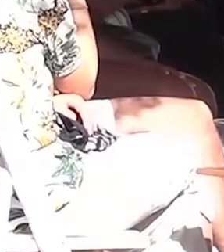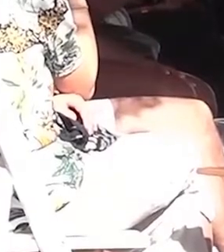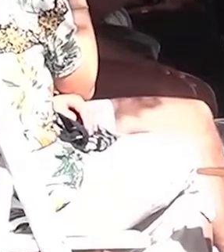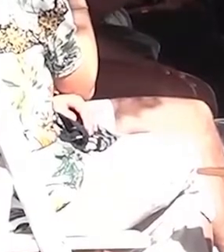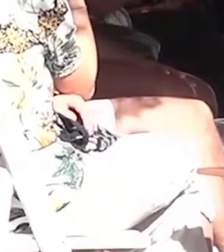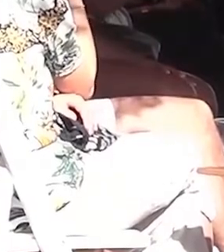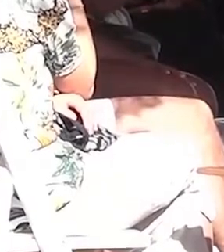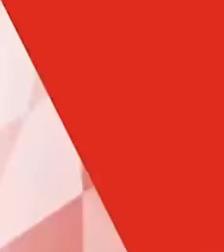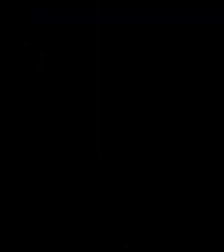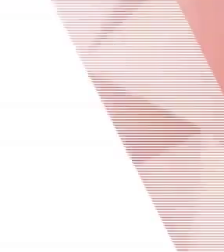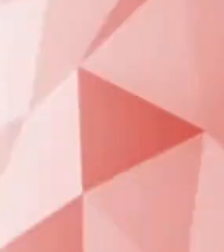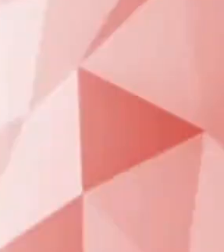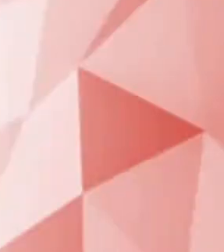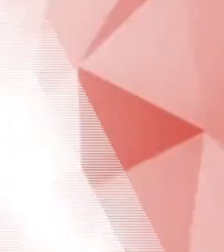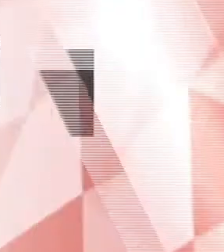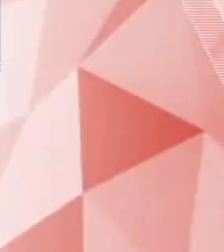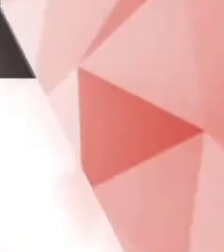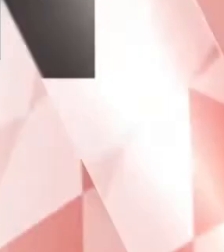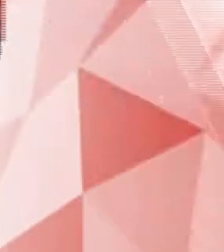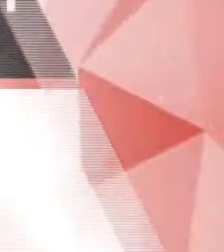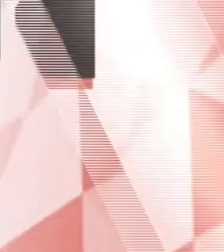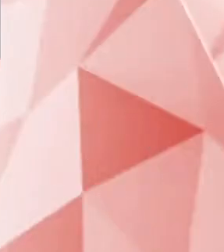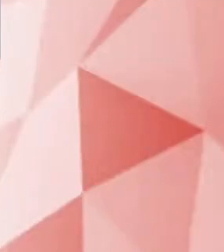event. Keep it locked.